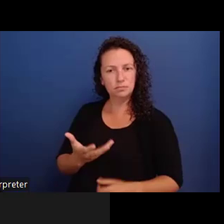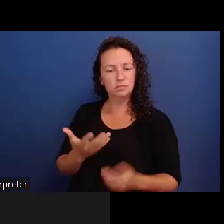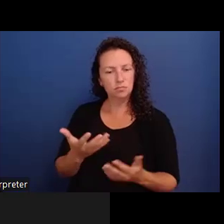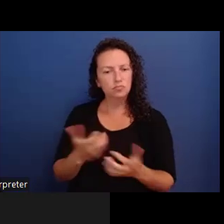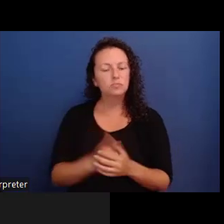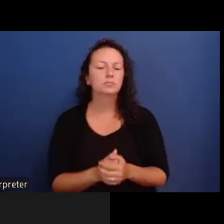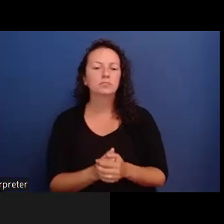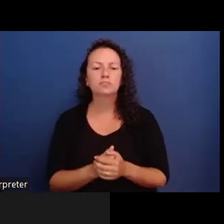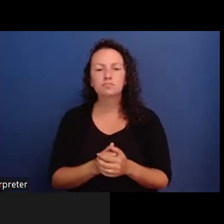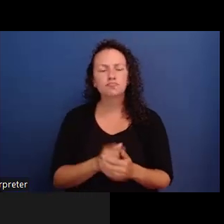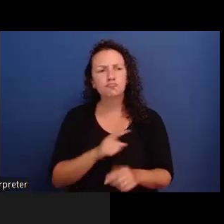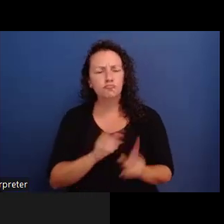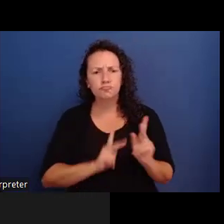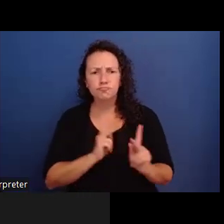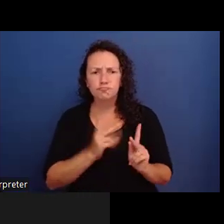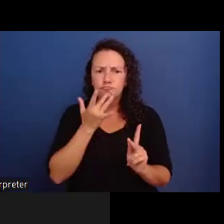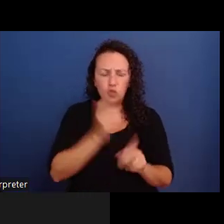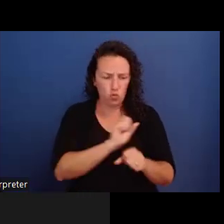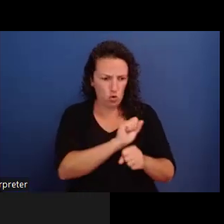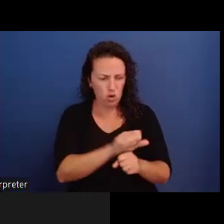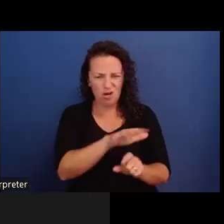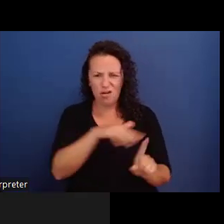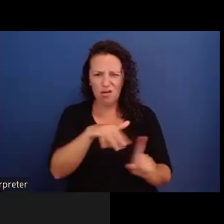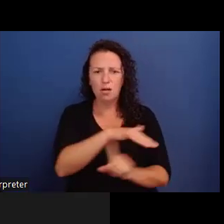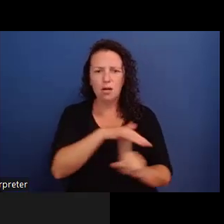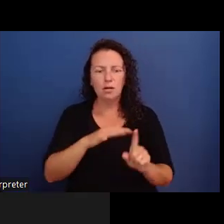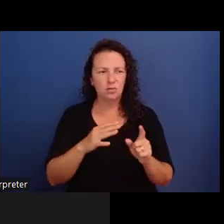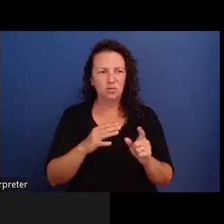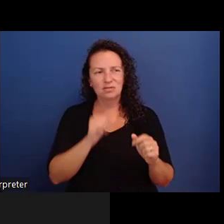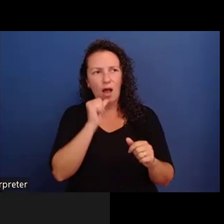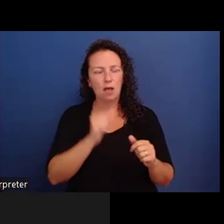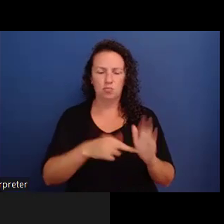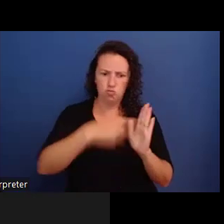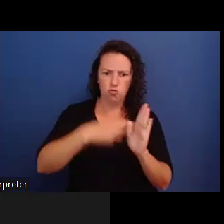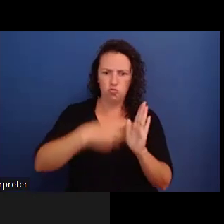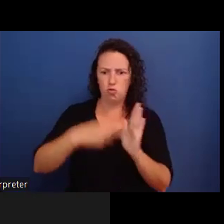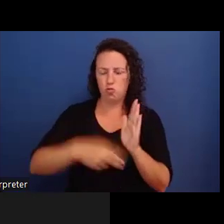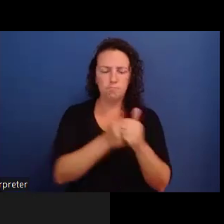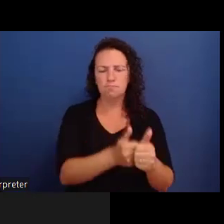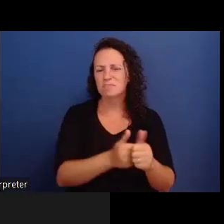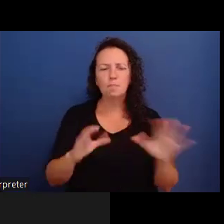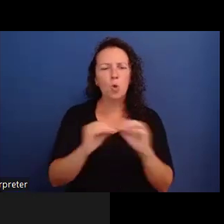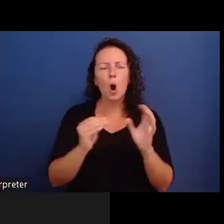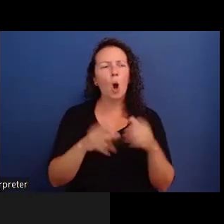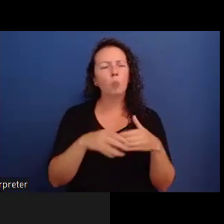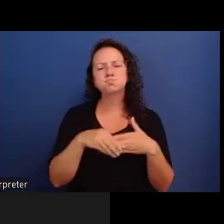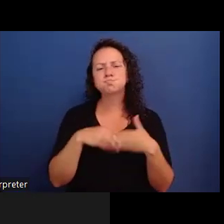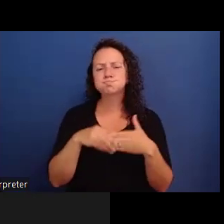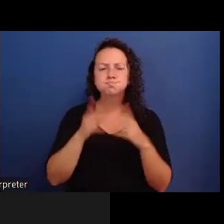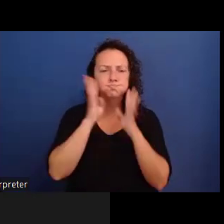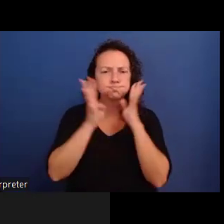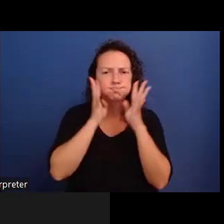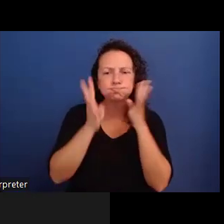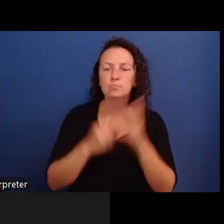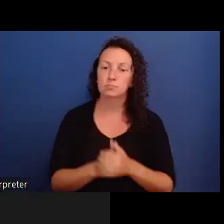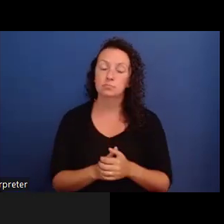settings where work can be done without following a clear set of rules. And sometimes it's how we approach our